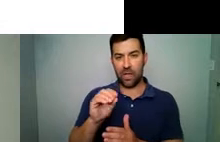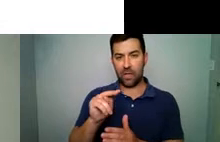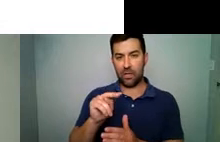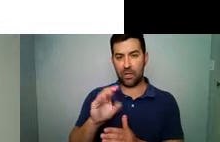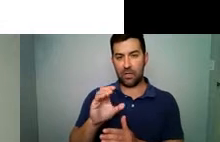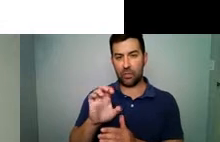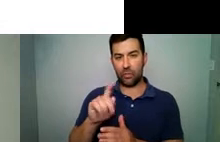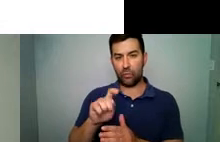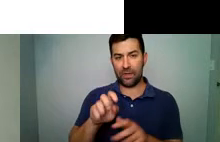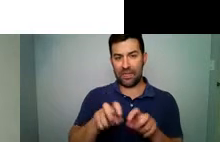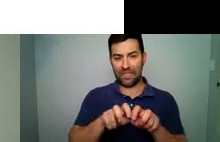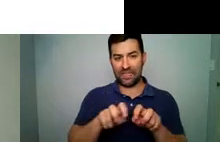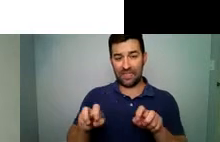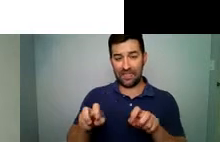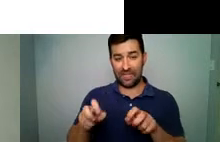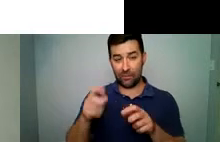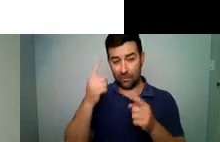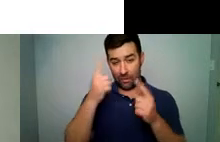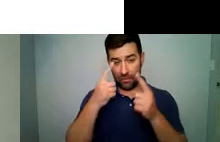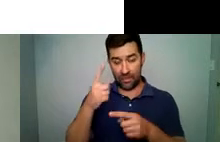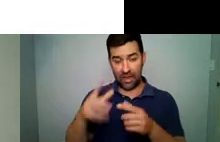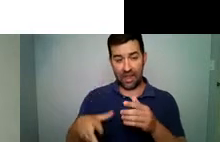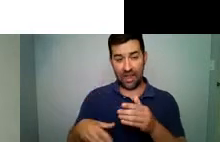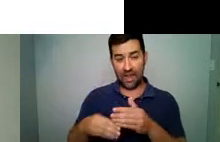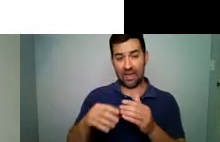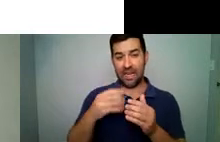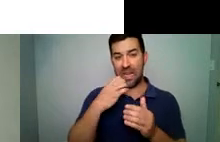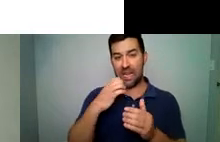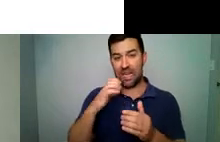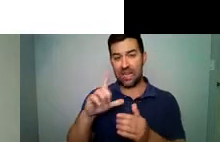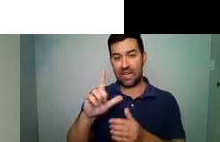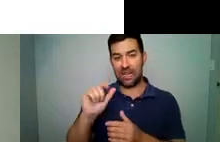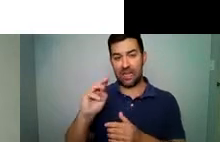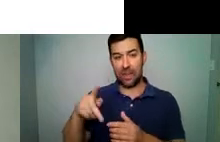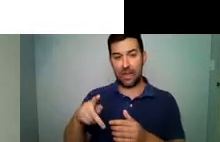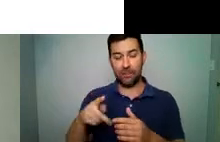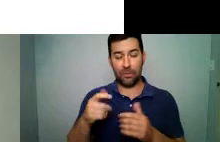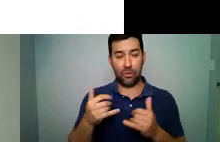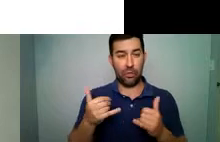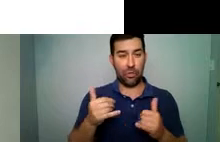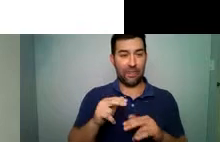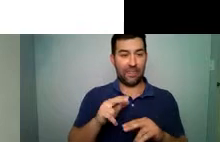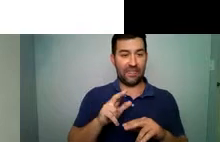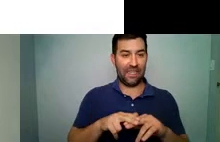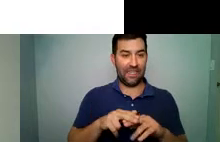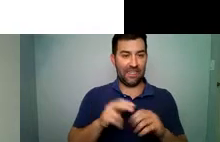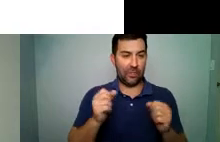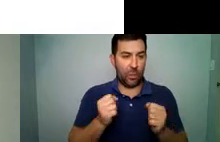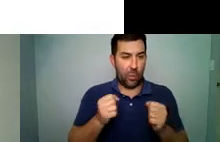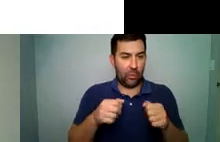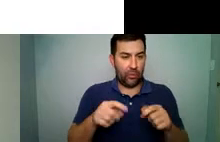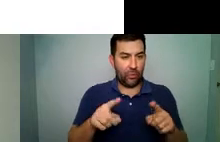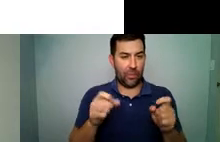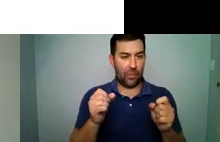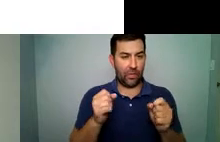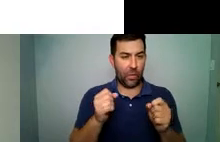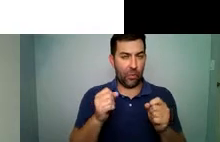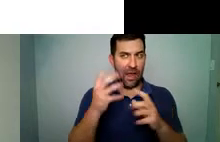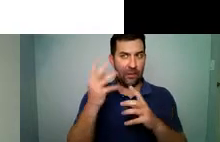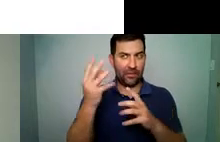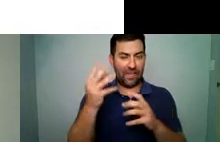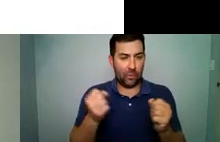considered? And was installation of heating lamps considered? The current seating gets very cold during the winter. I believe